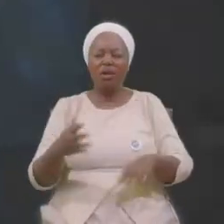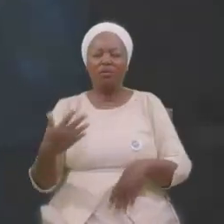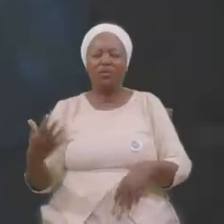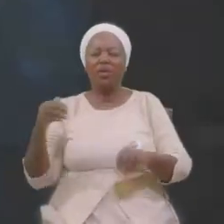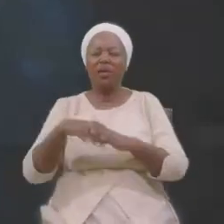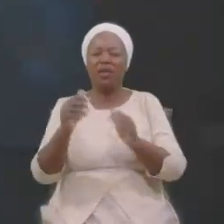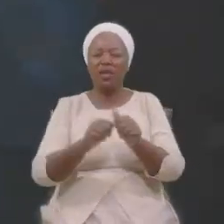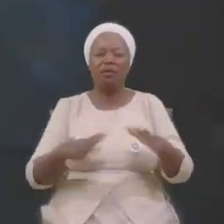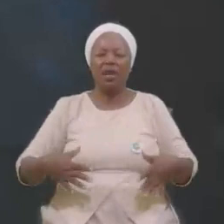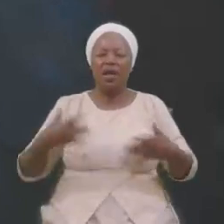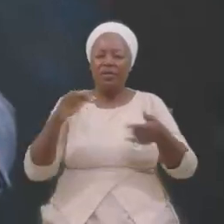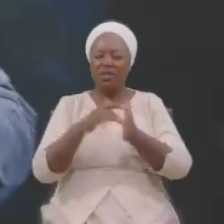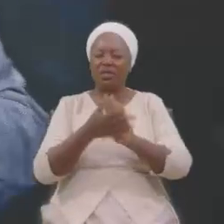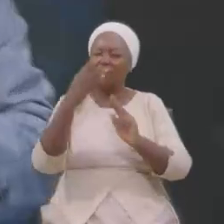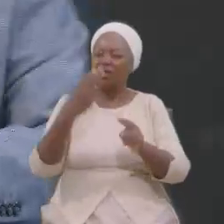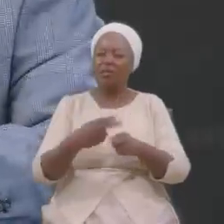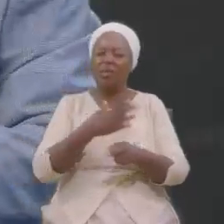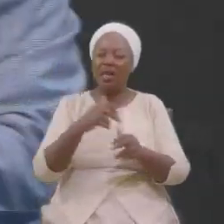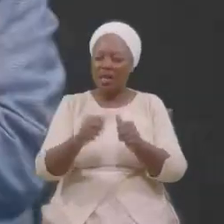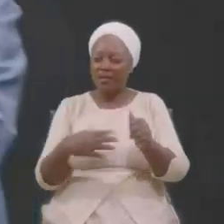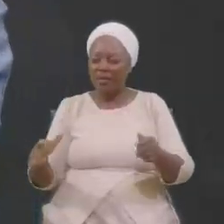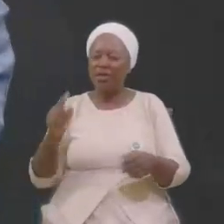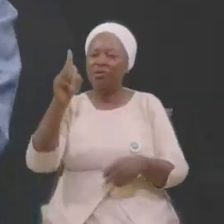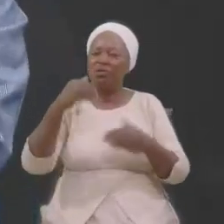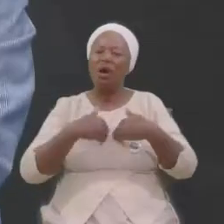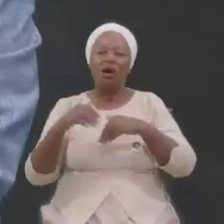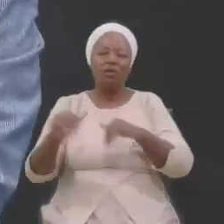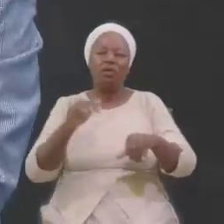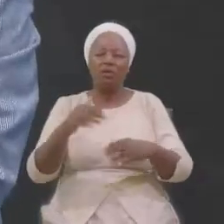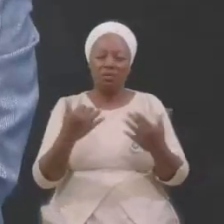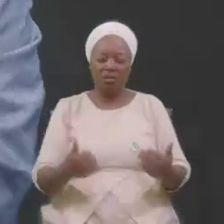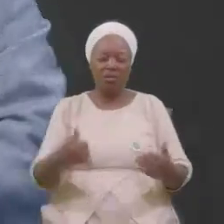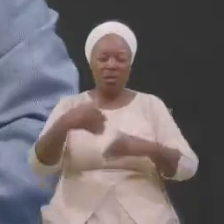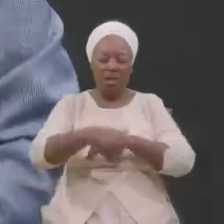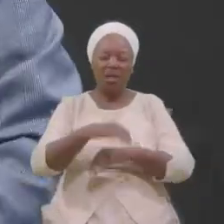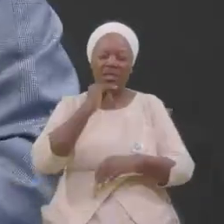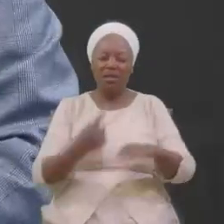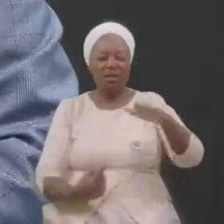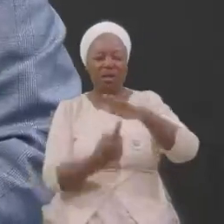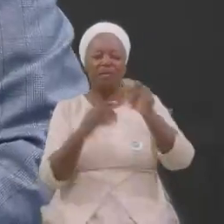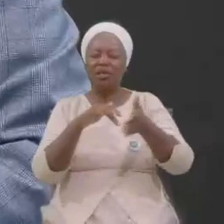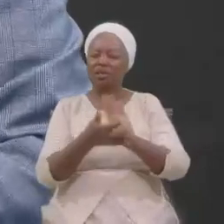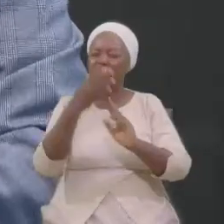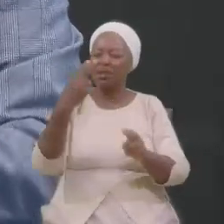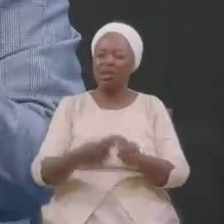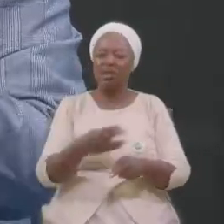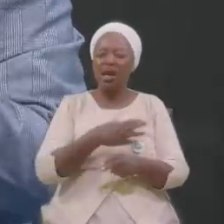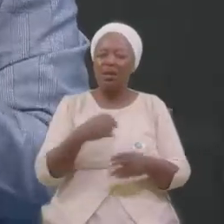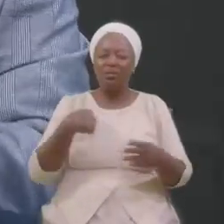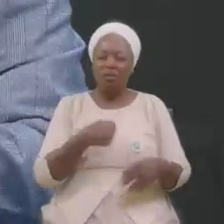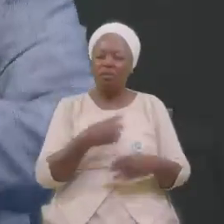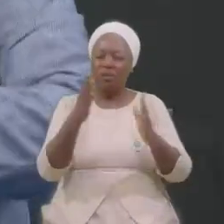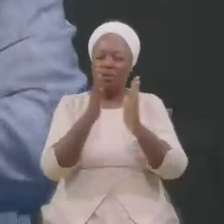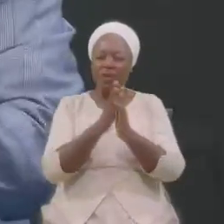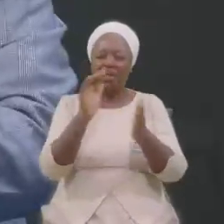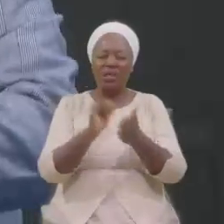life. And everything you've done tonight is the climax. And we pray there'll be